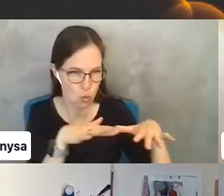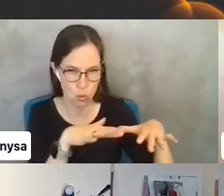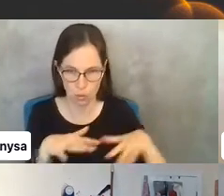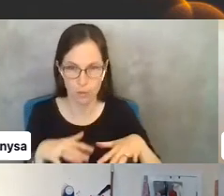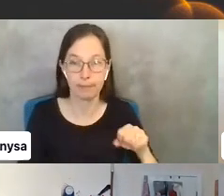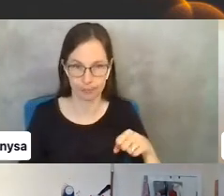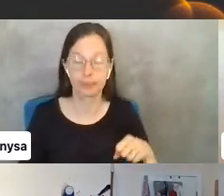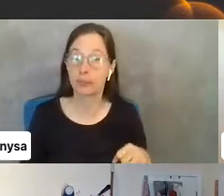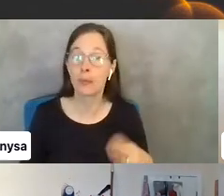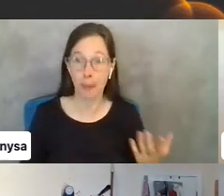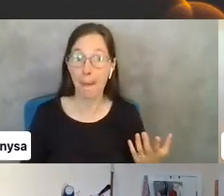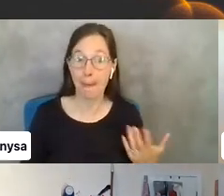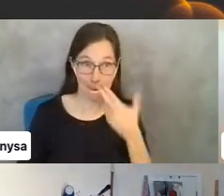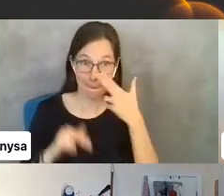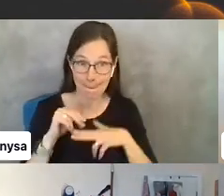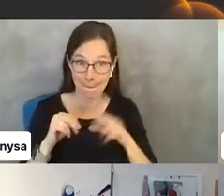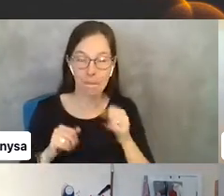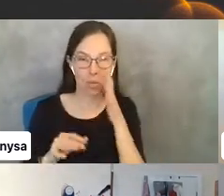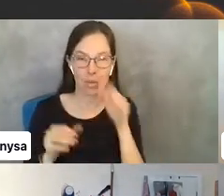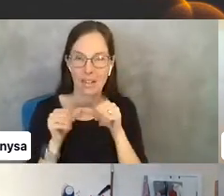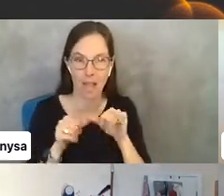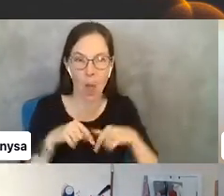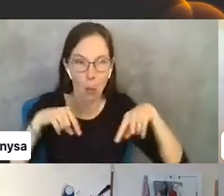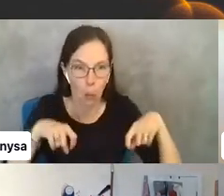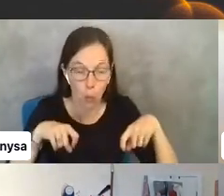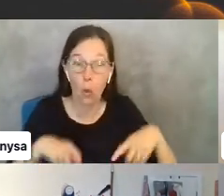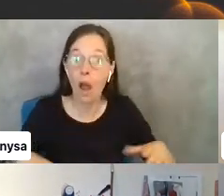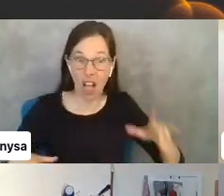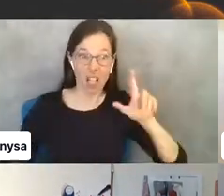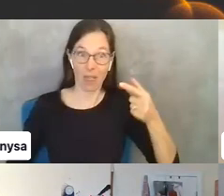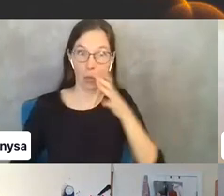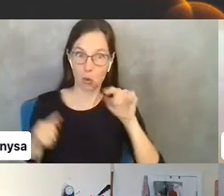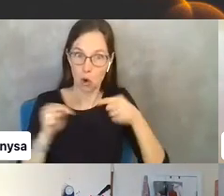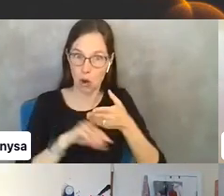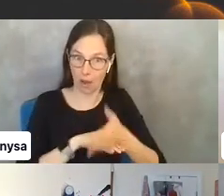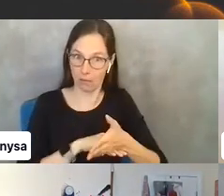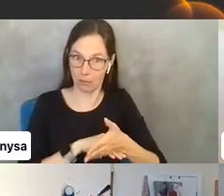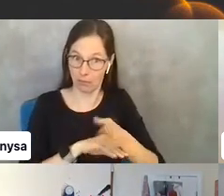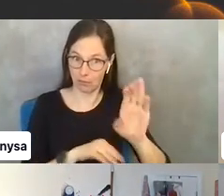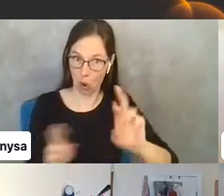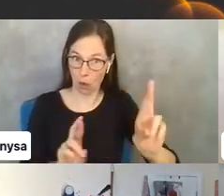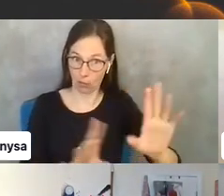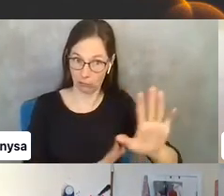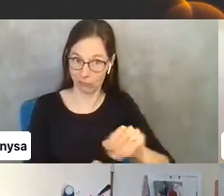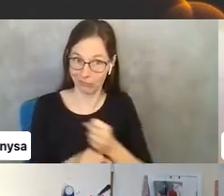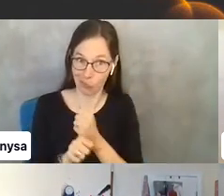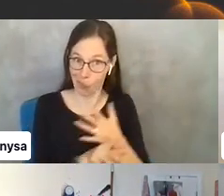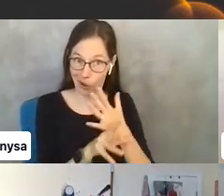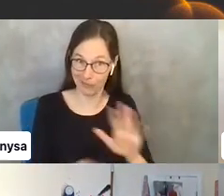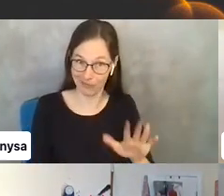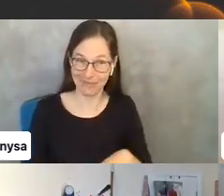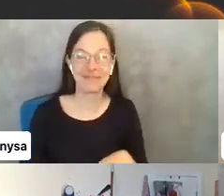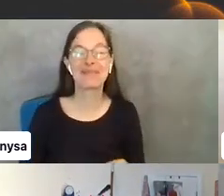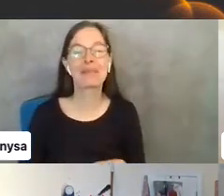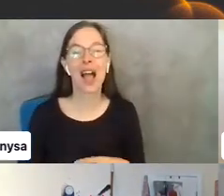Yeah, it's a fun one. You're gonna stay in that squat. Your legs are gonna hurt after this. Prepare yourselves. I